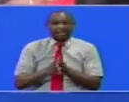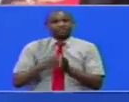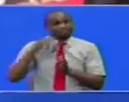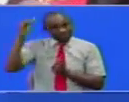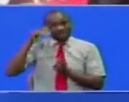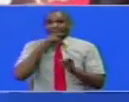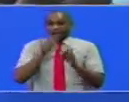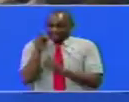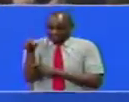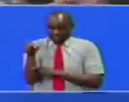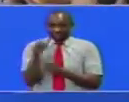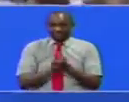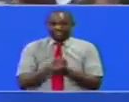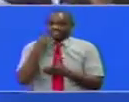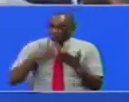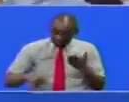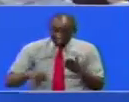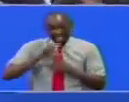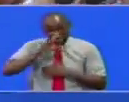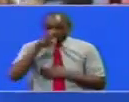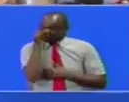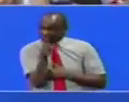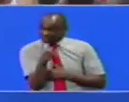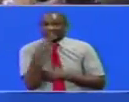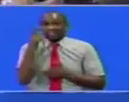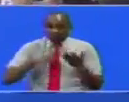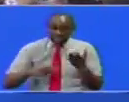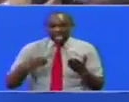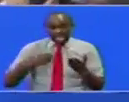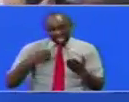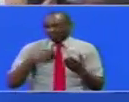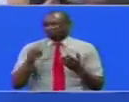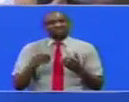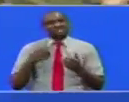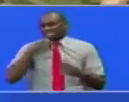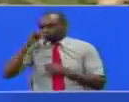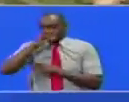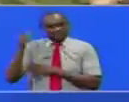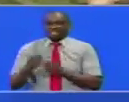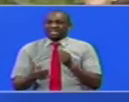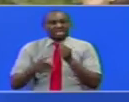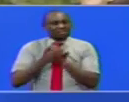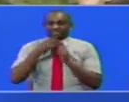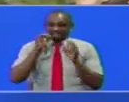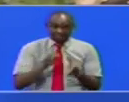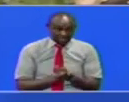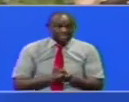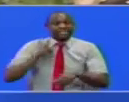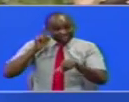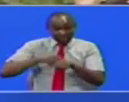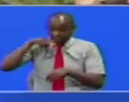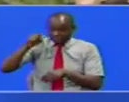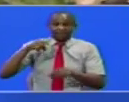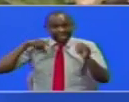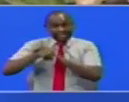Leader Kithure Kindiki, claim that the county has received a raw deal from Jubilee. As soon as they occupied